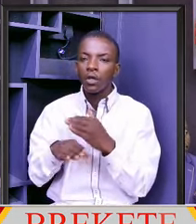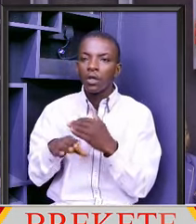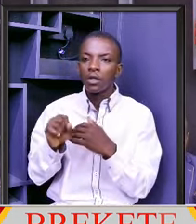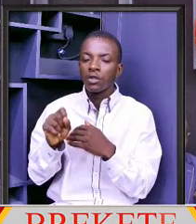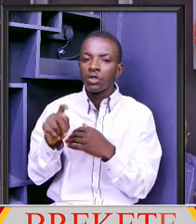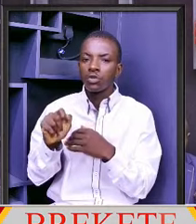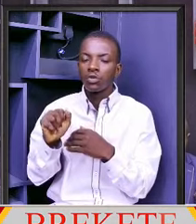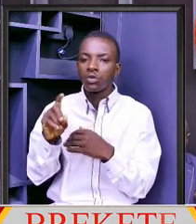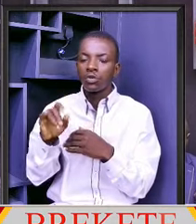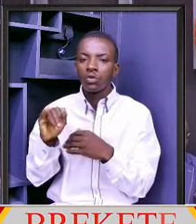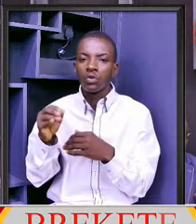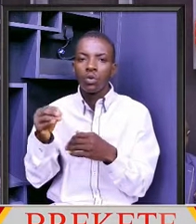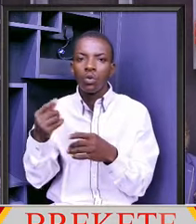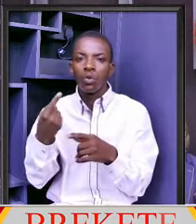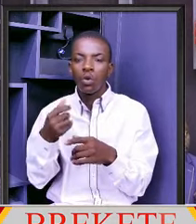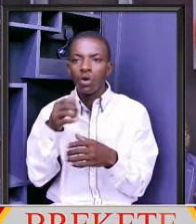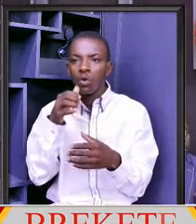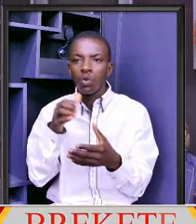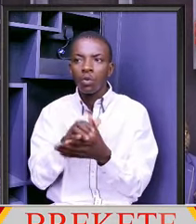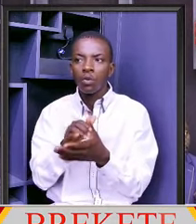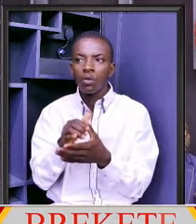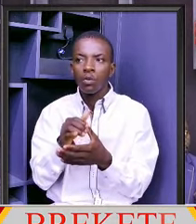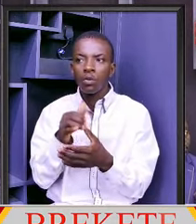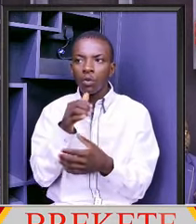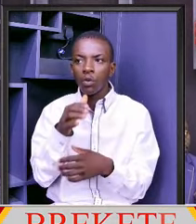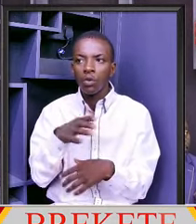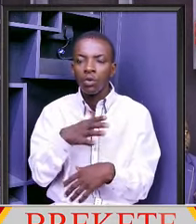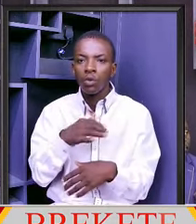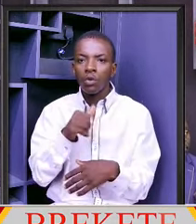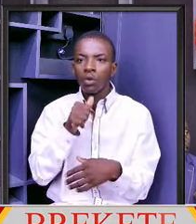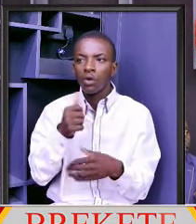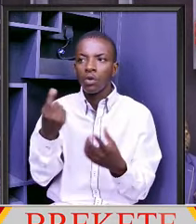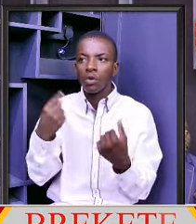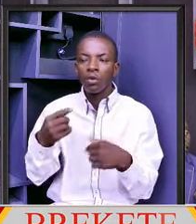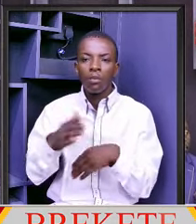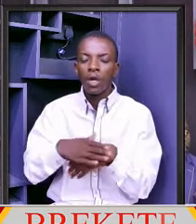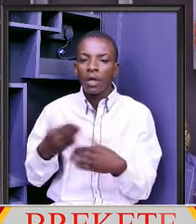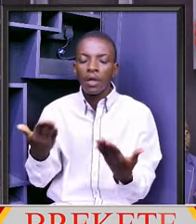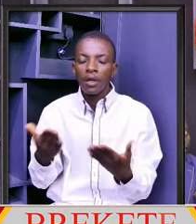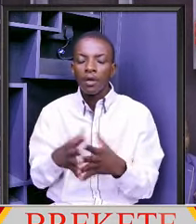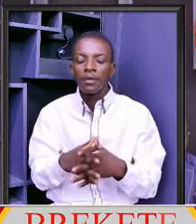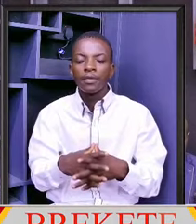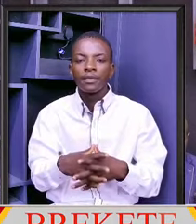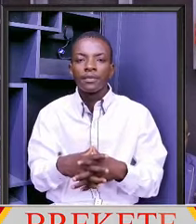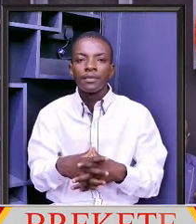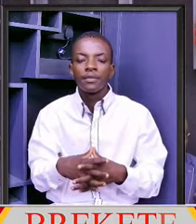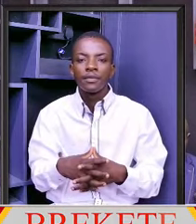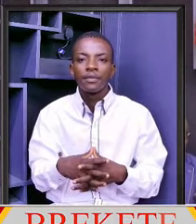studio. In fact, one woman is leaving my studio today and she will never come back here.